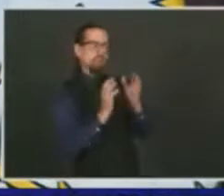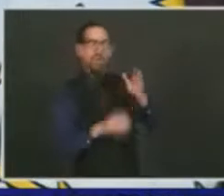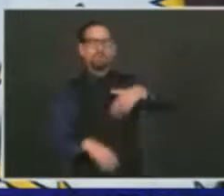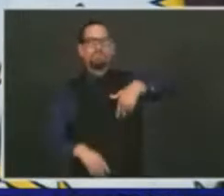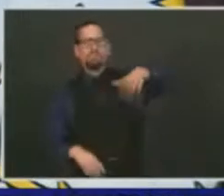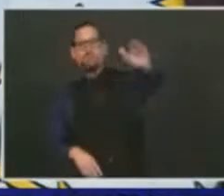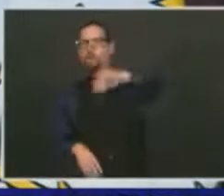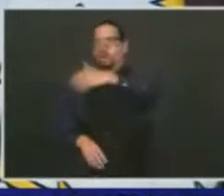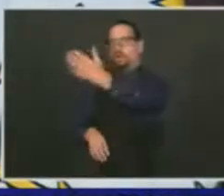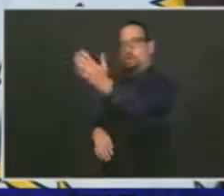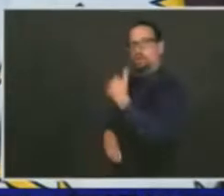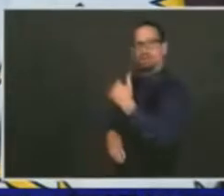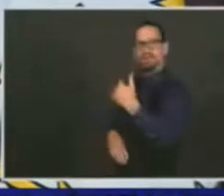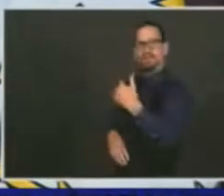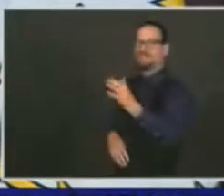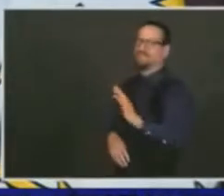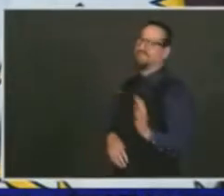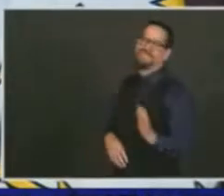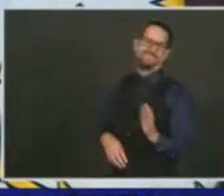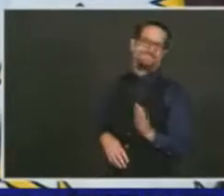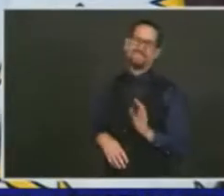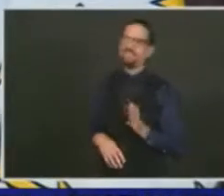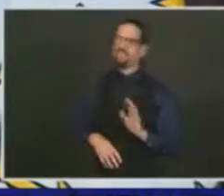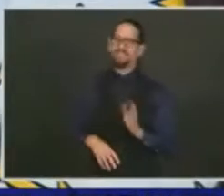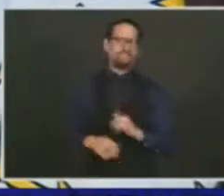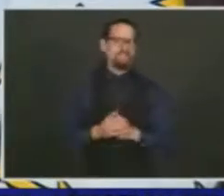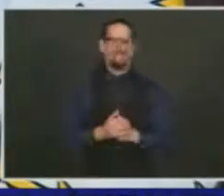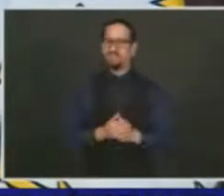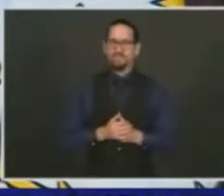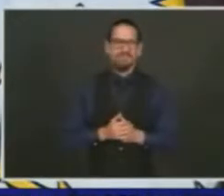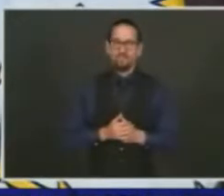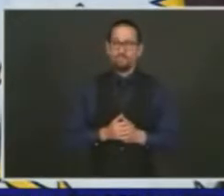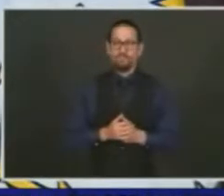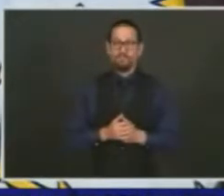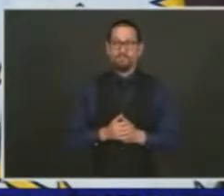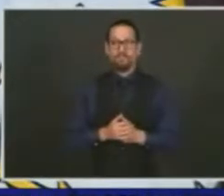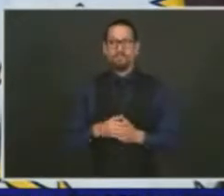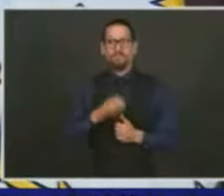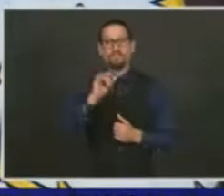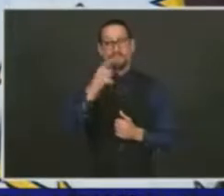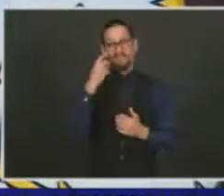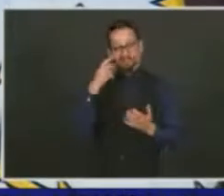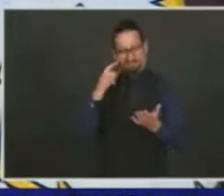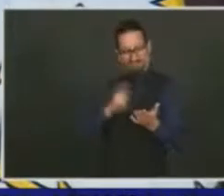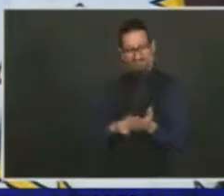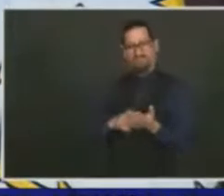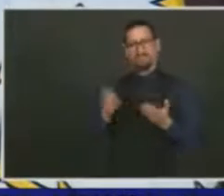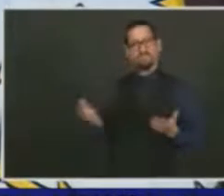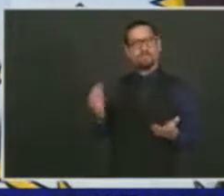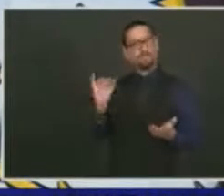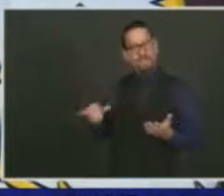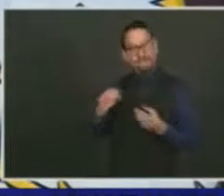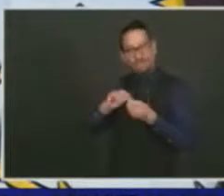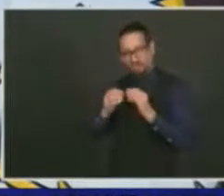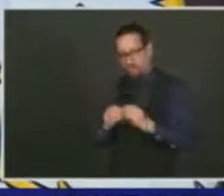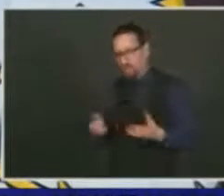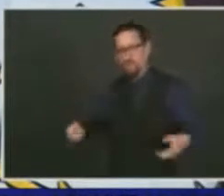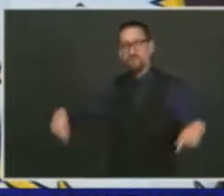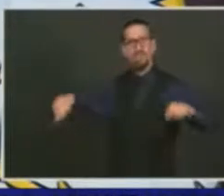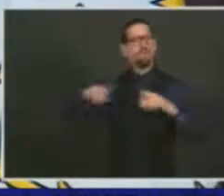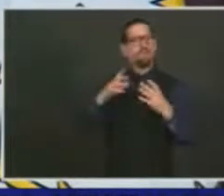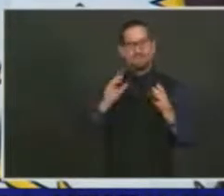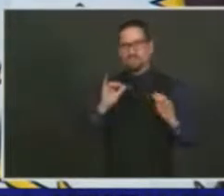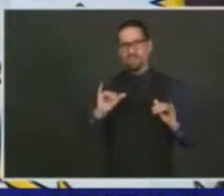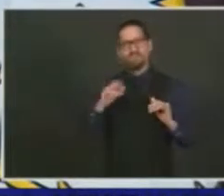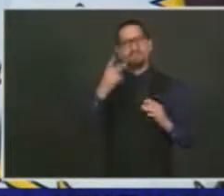So I want to ask you, everyone who's watching now or listening, I'd ask you to take out a piece of paper